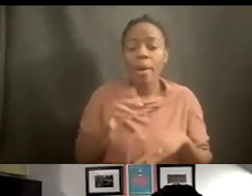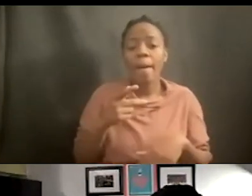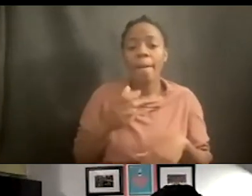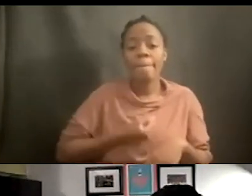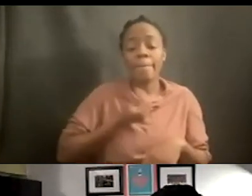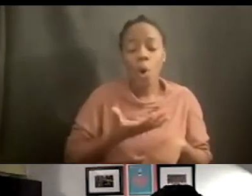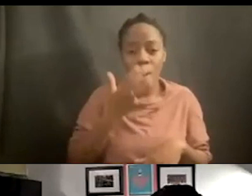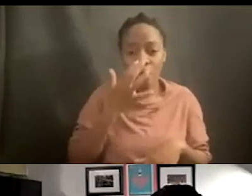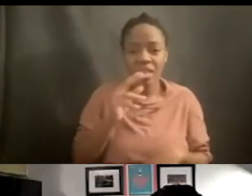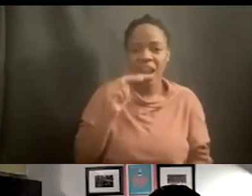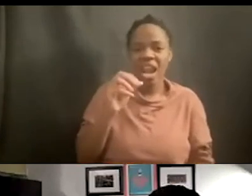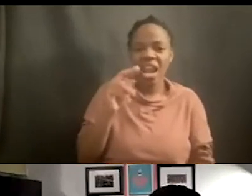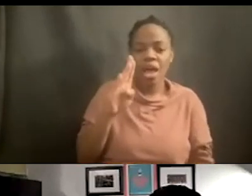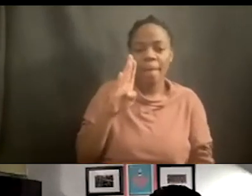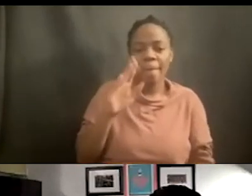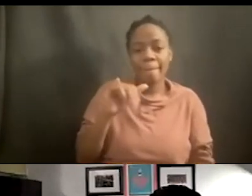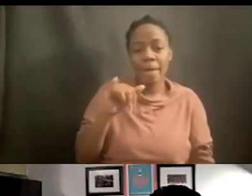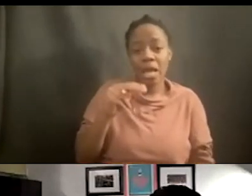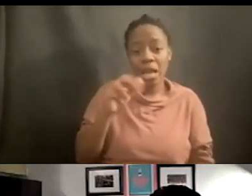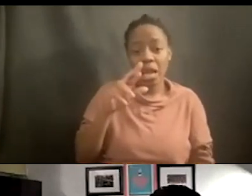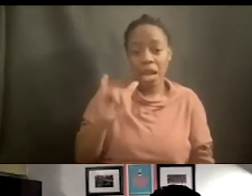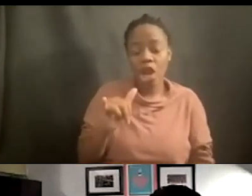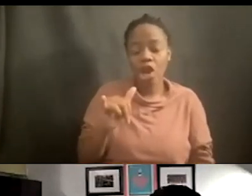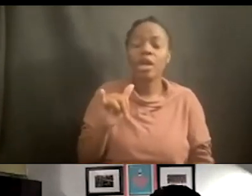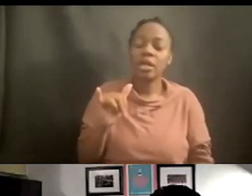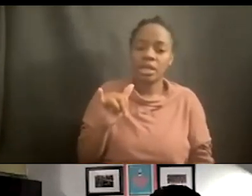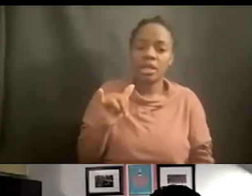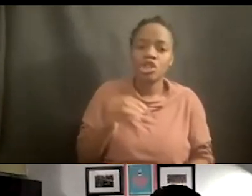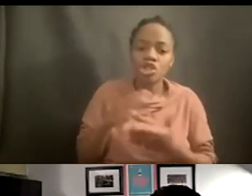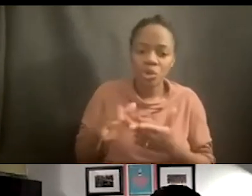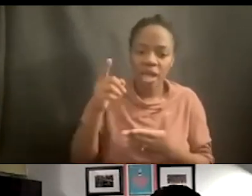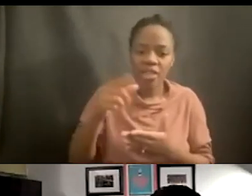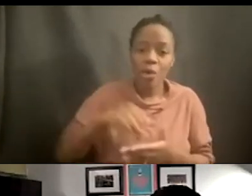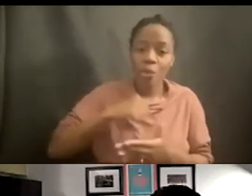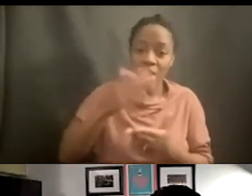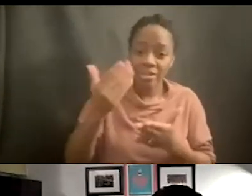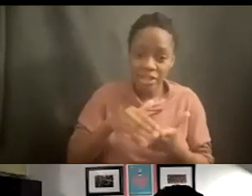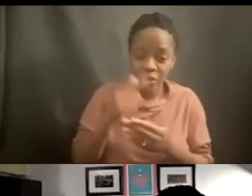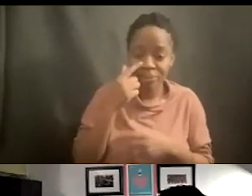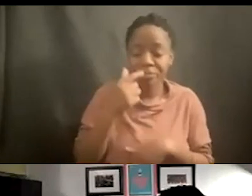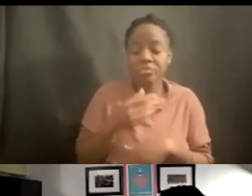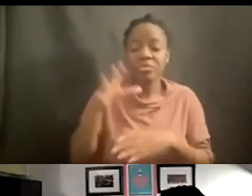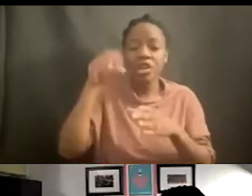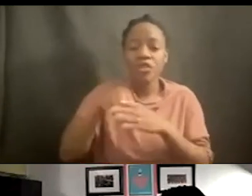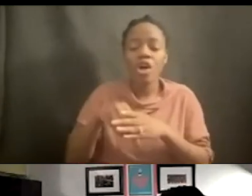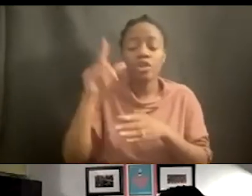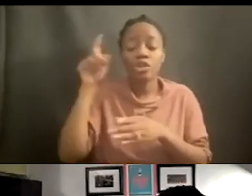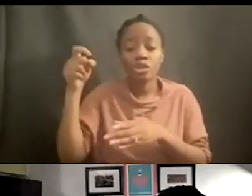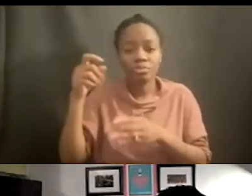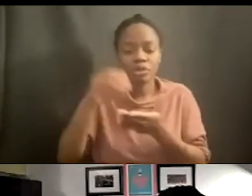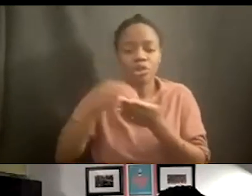student assistant at the CSUN Pride Center. They have been in student government, dedicating their time to empowering